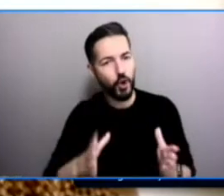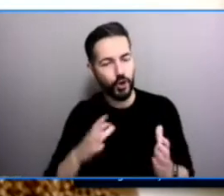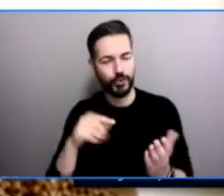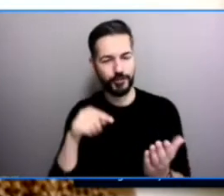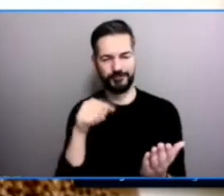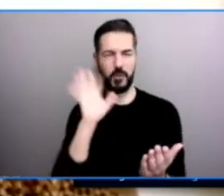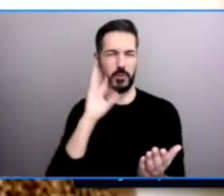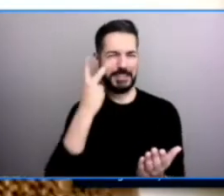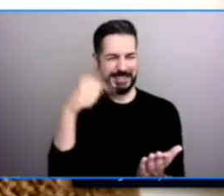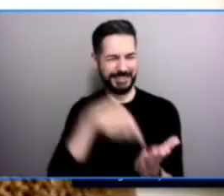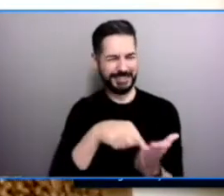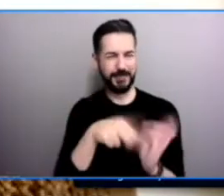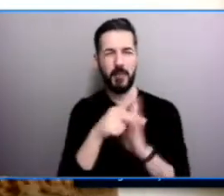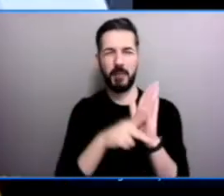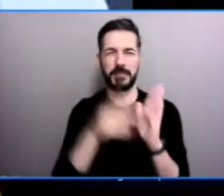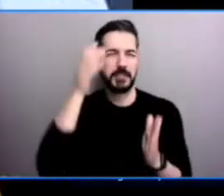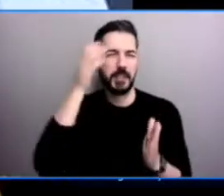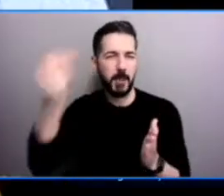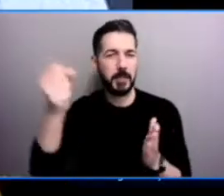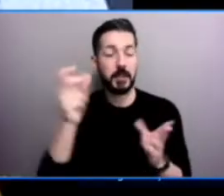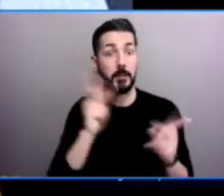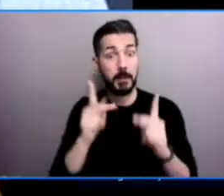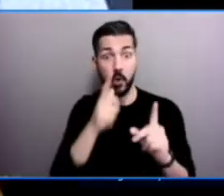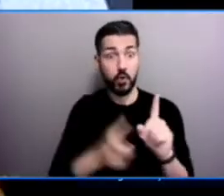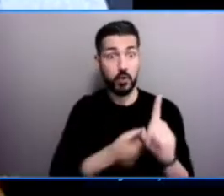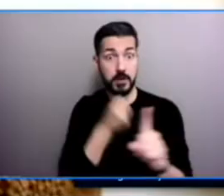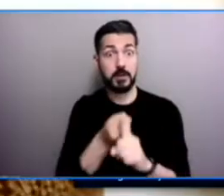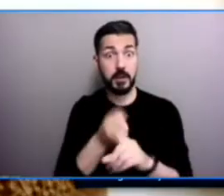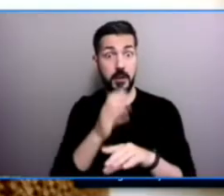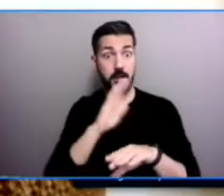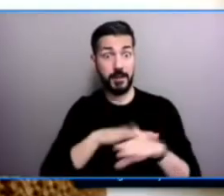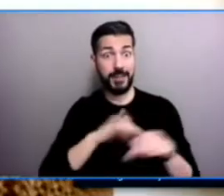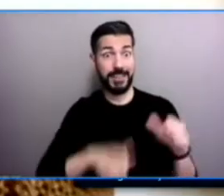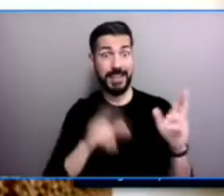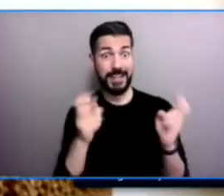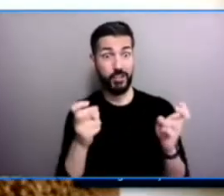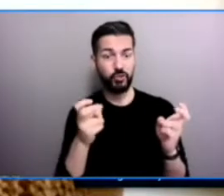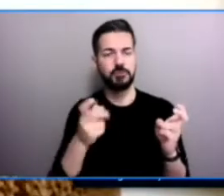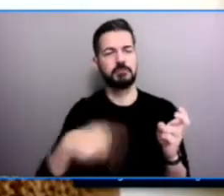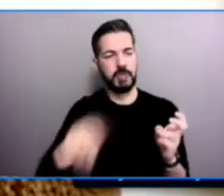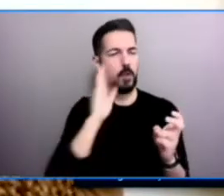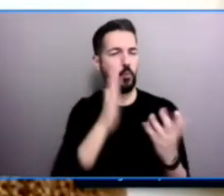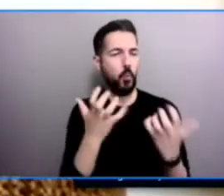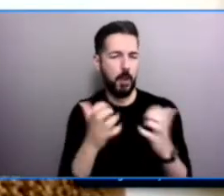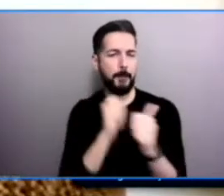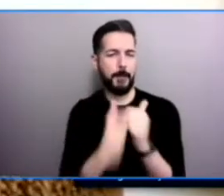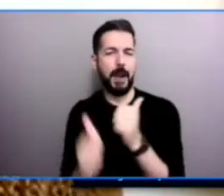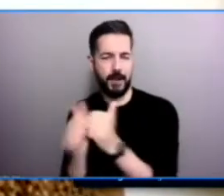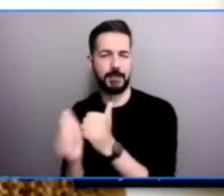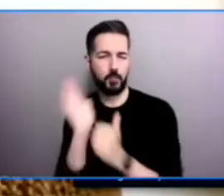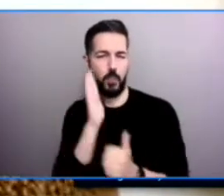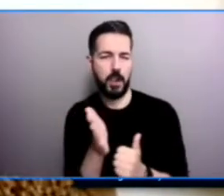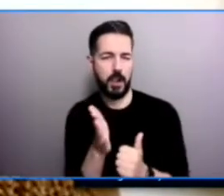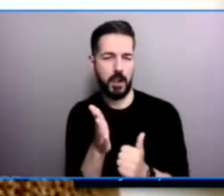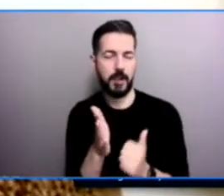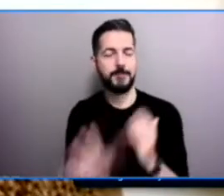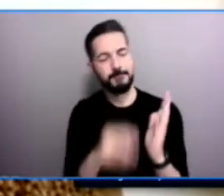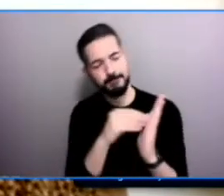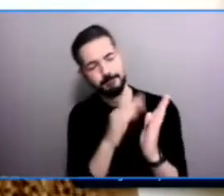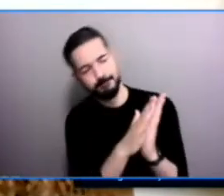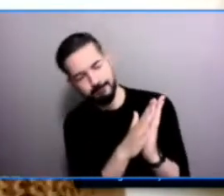a really problematic program idea came to the forefront that would have really just threatened the movement for paid leave across